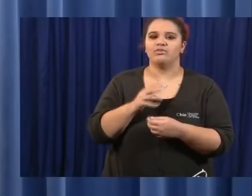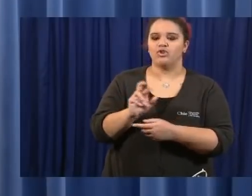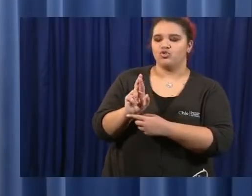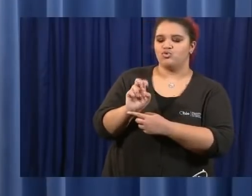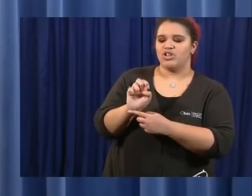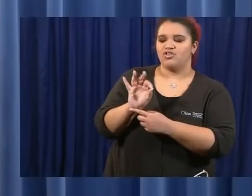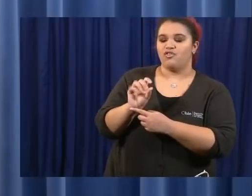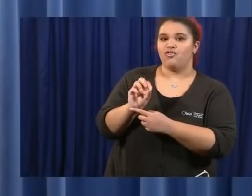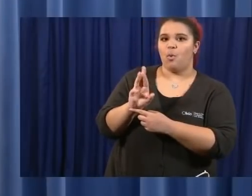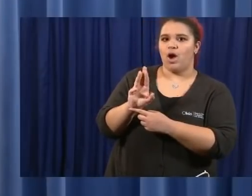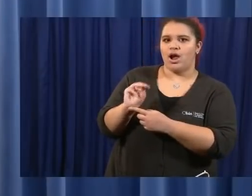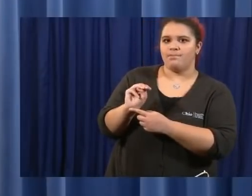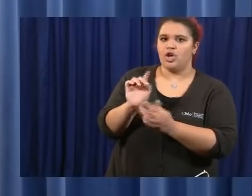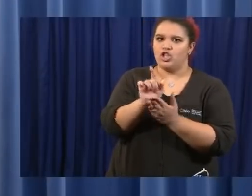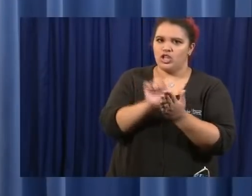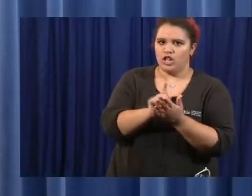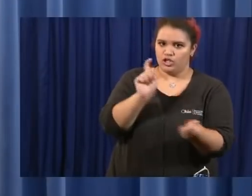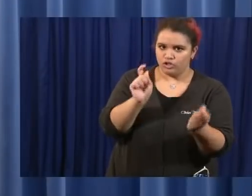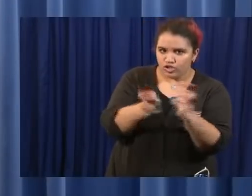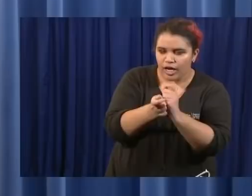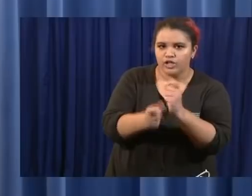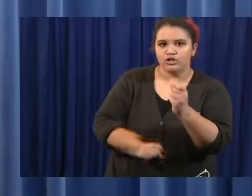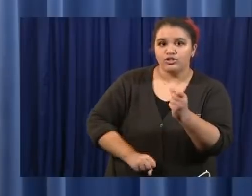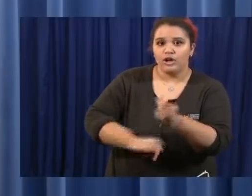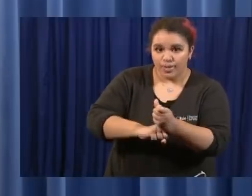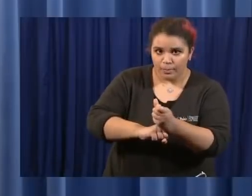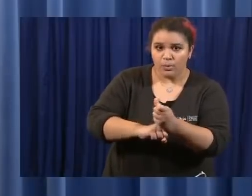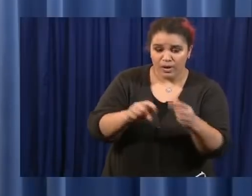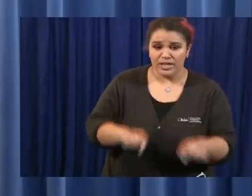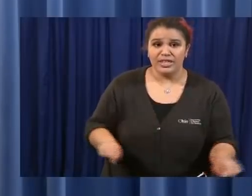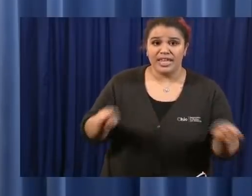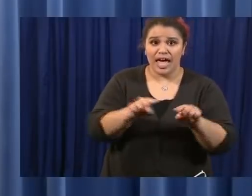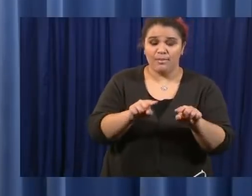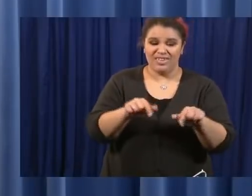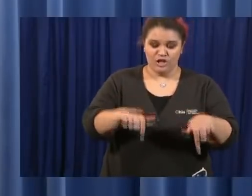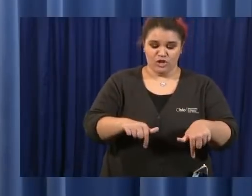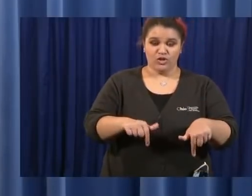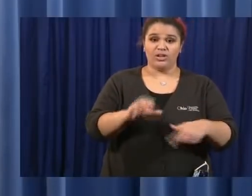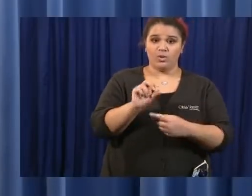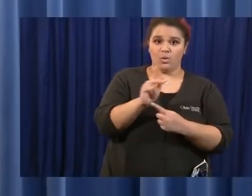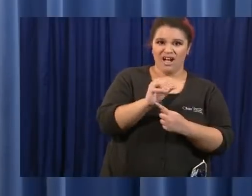shadows and recognize the contribution of this workforce to our state as well as our country.